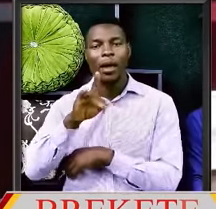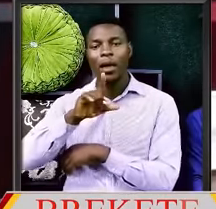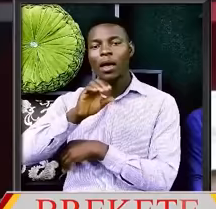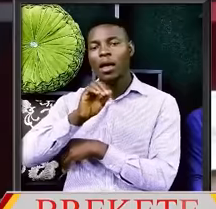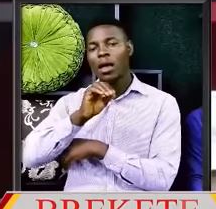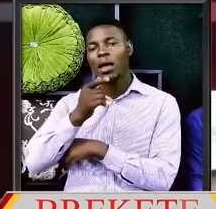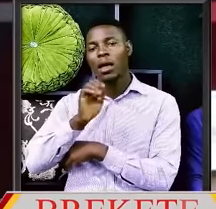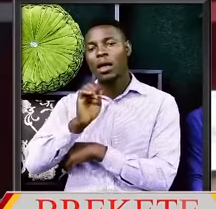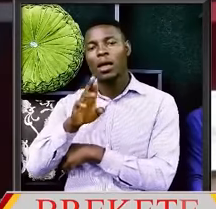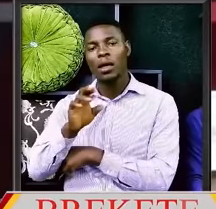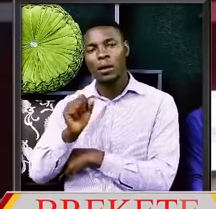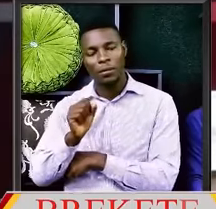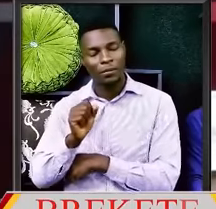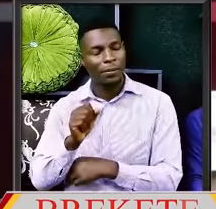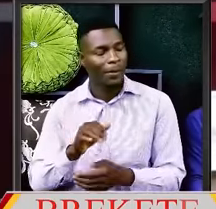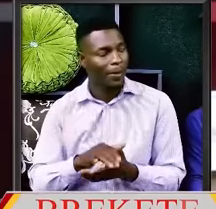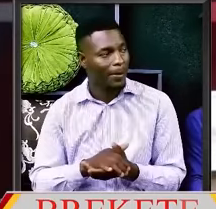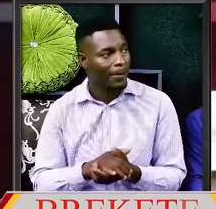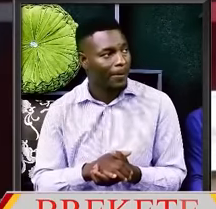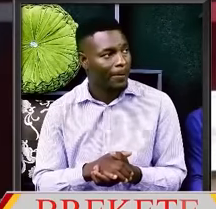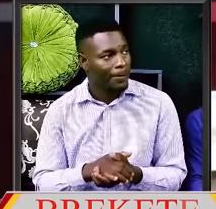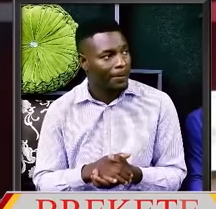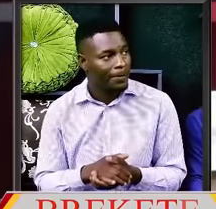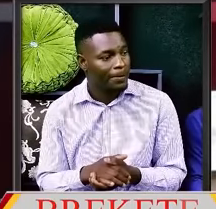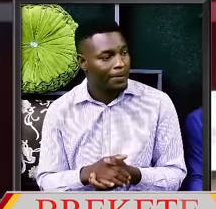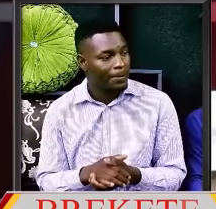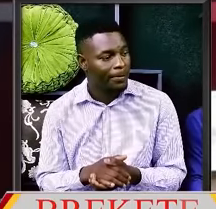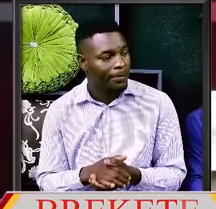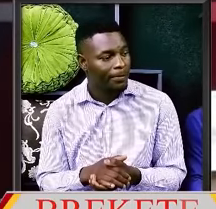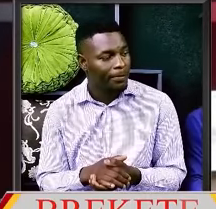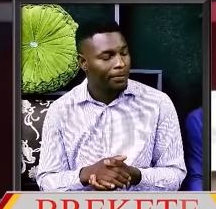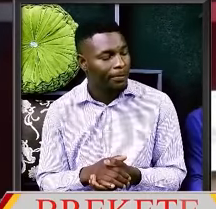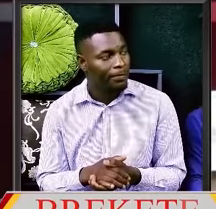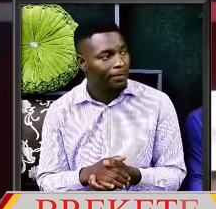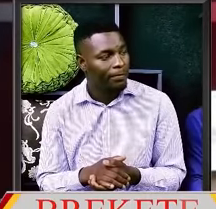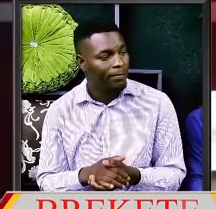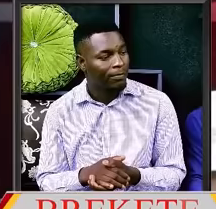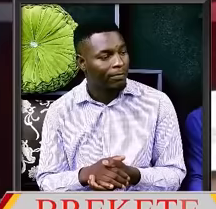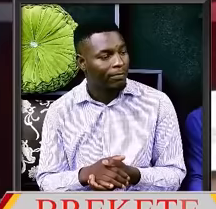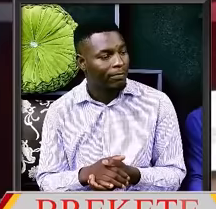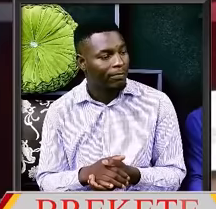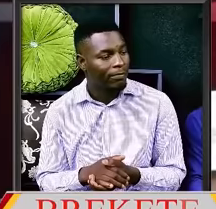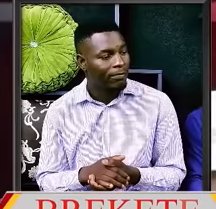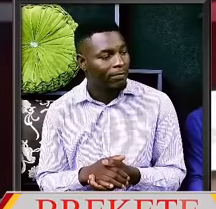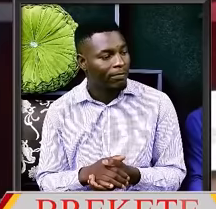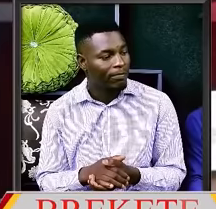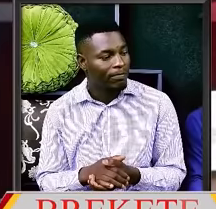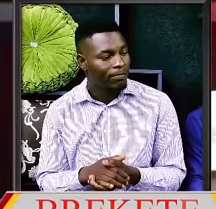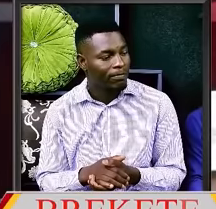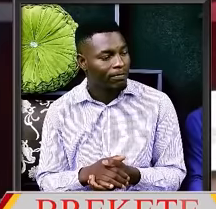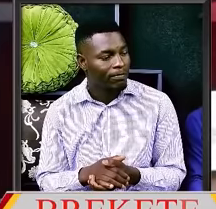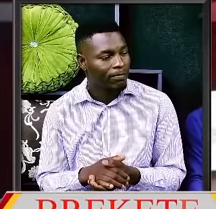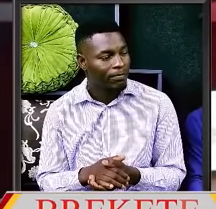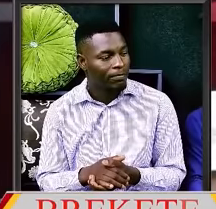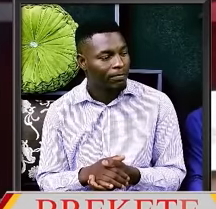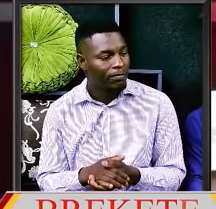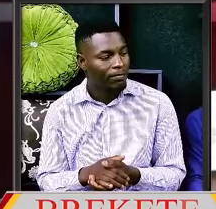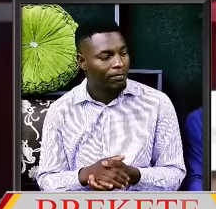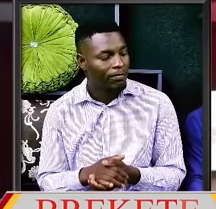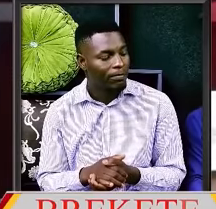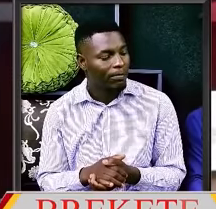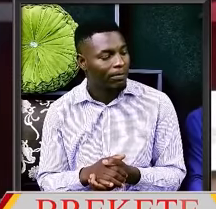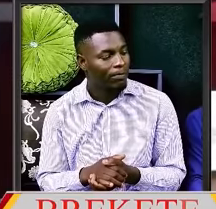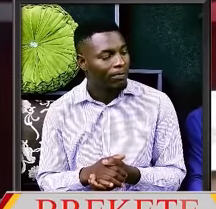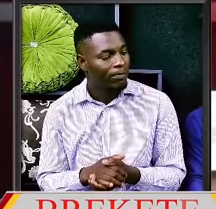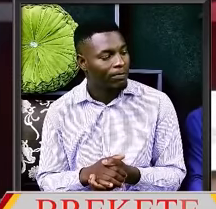him. Because if they do this DNA, and the DNA turn out, so not be Mohbad’s dead the pikin. Now, very dark man, bring out that information.